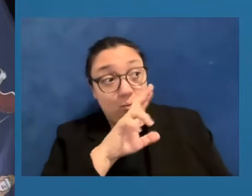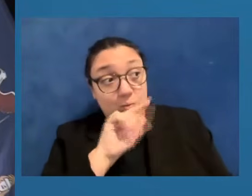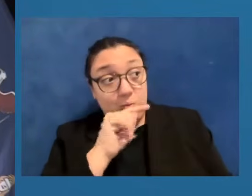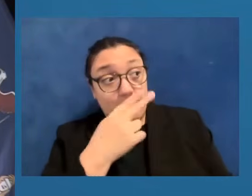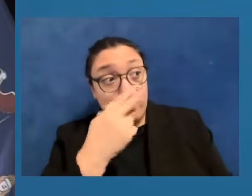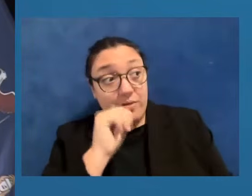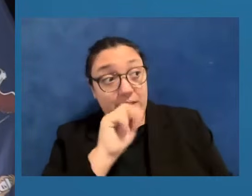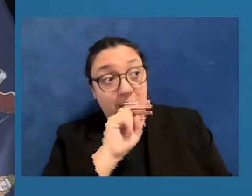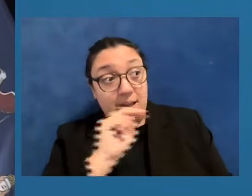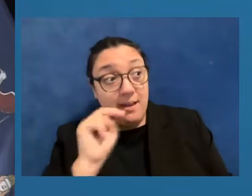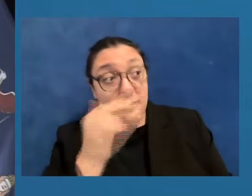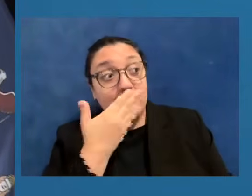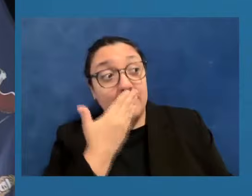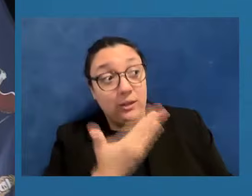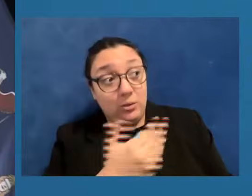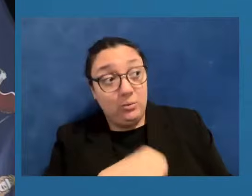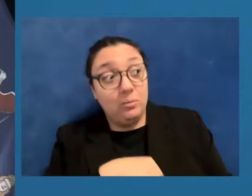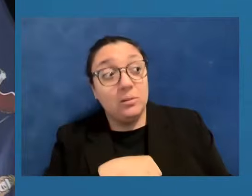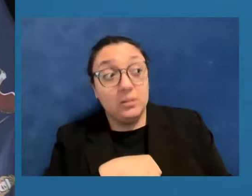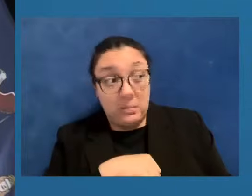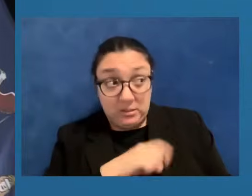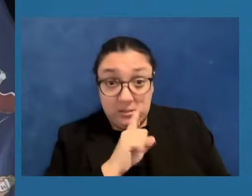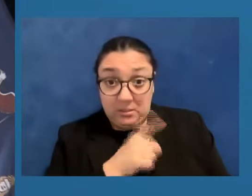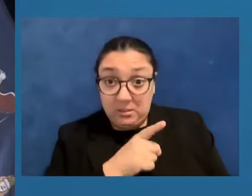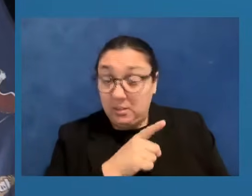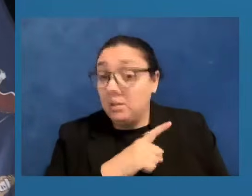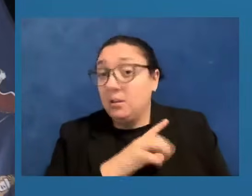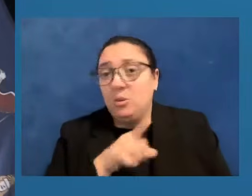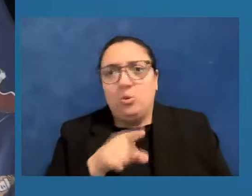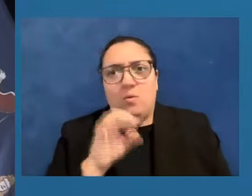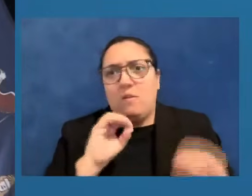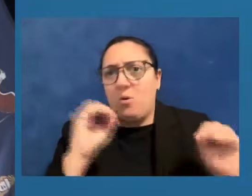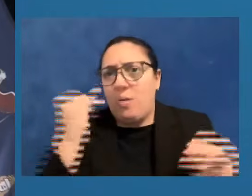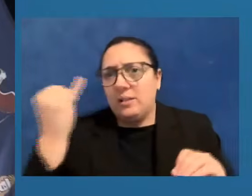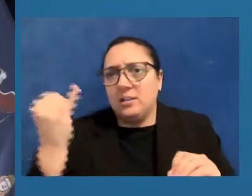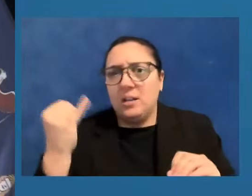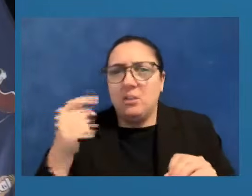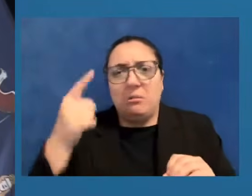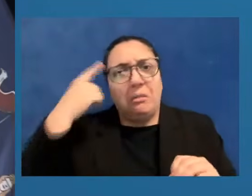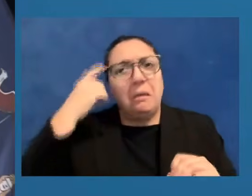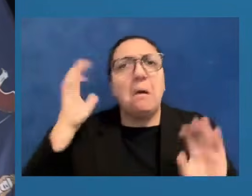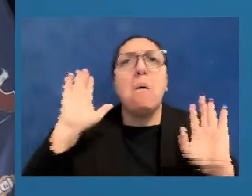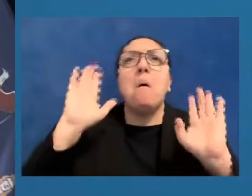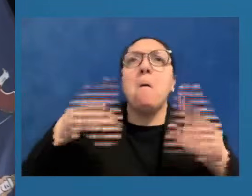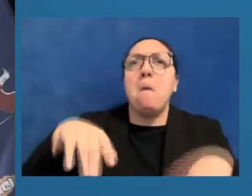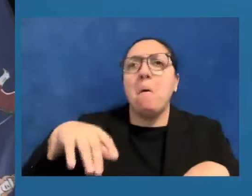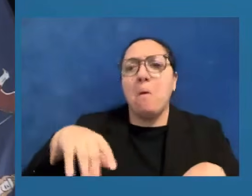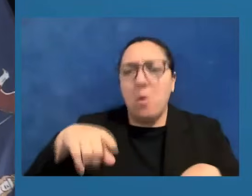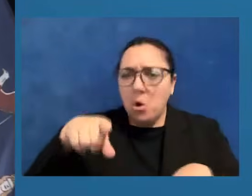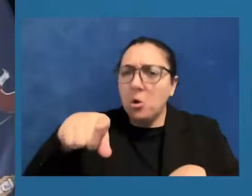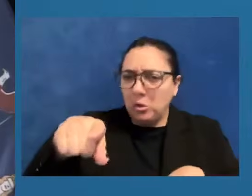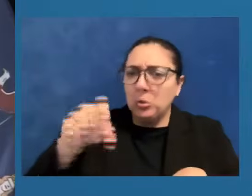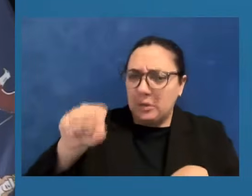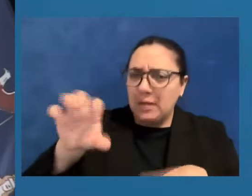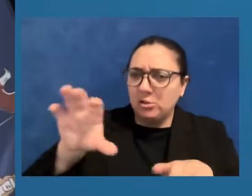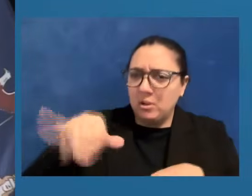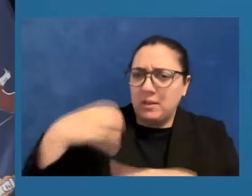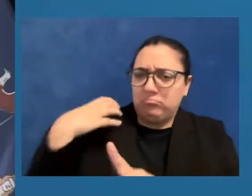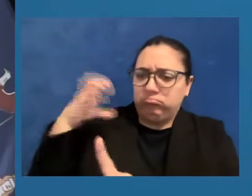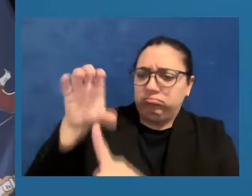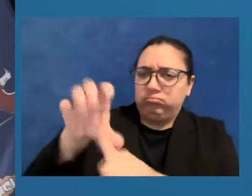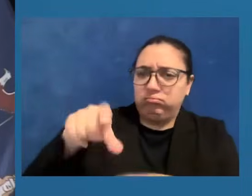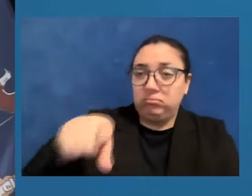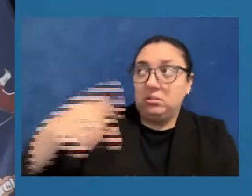no idea. We think, oh, you could do this, and we give it to you, and then, you got to figure out how to do